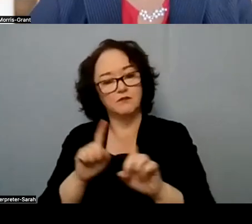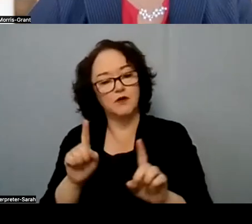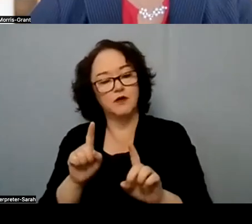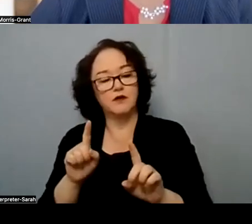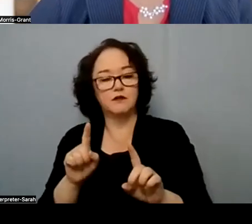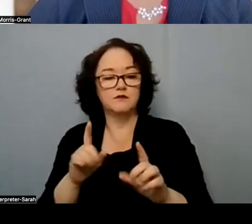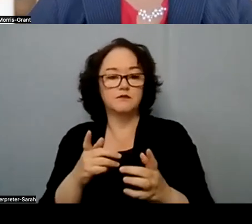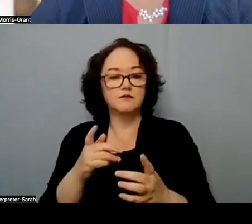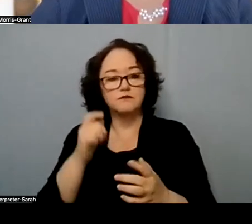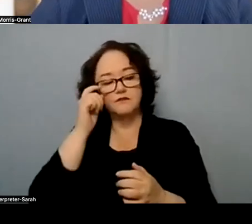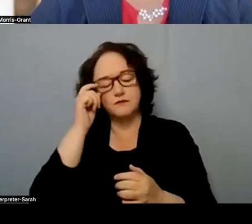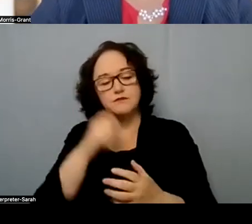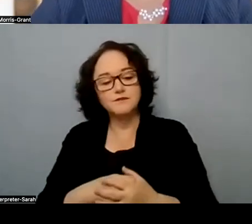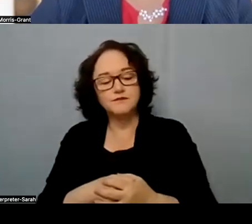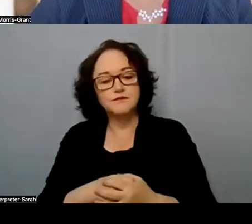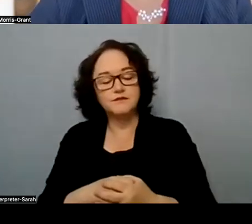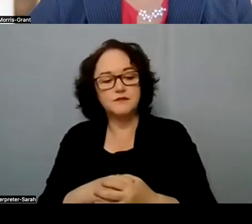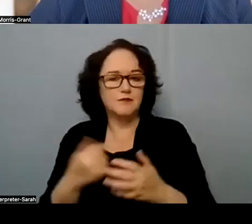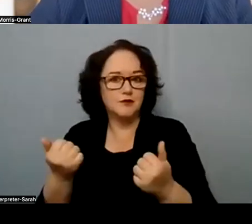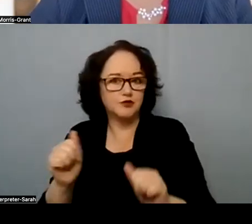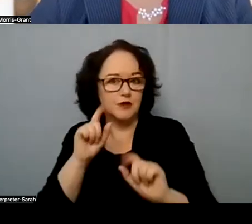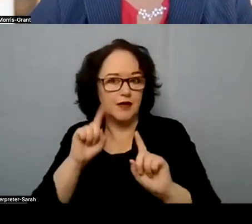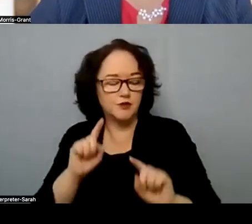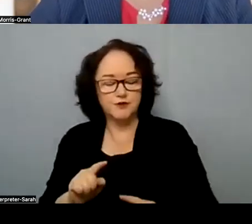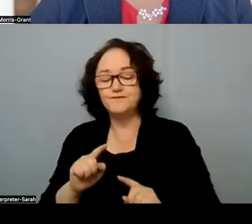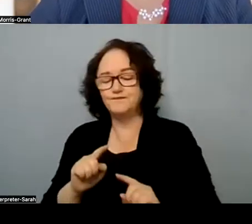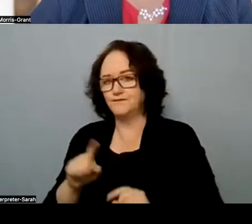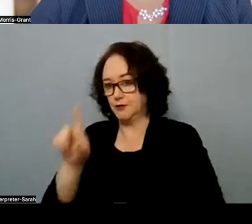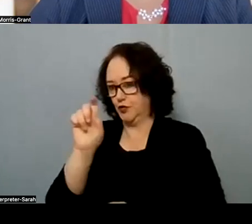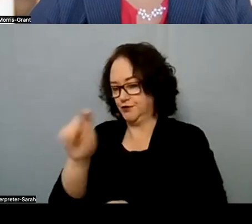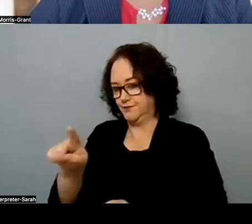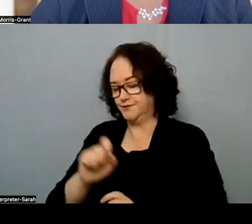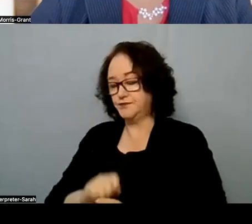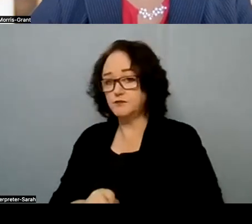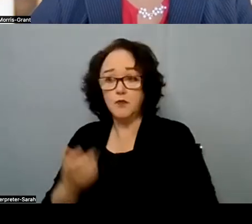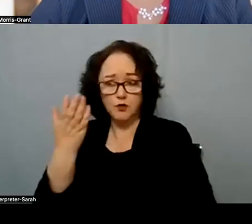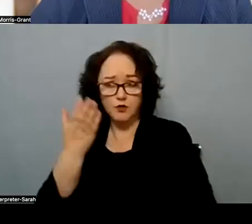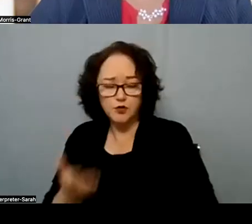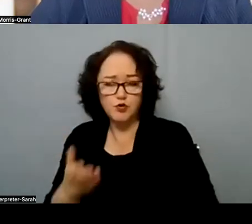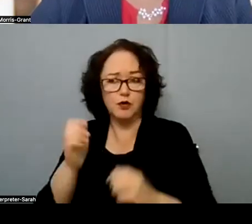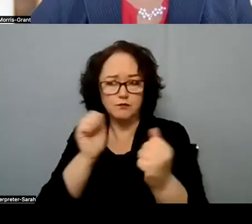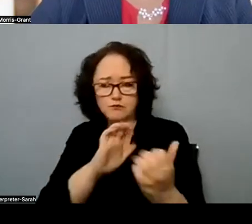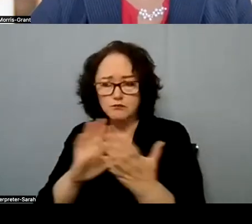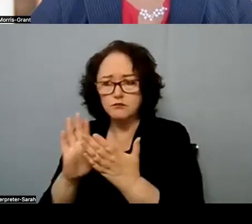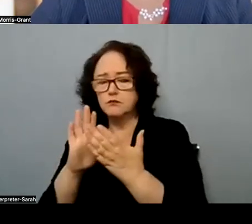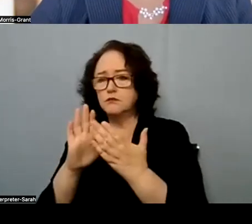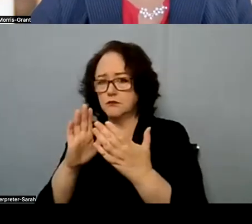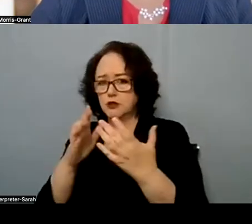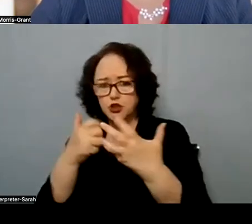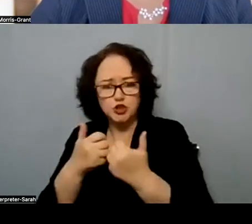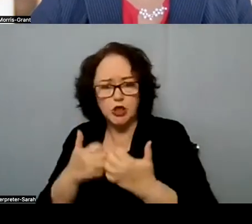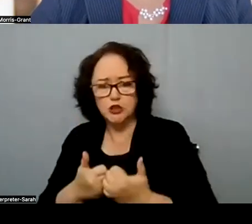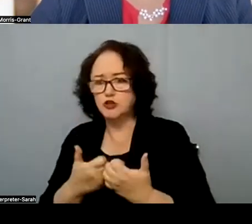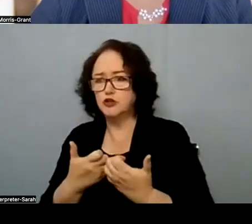Q&A. What are some of the biggest challenges that you have faced in providing housing for survivors